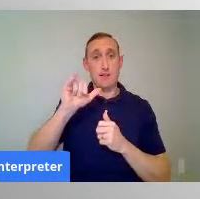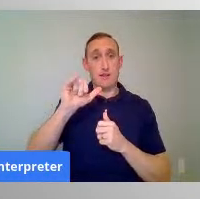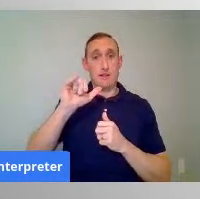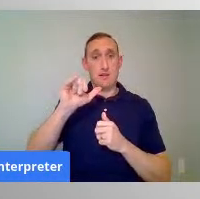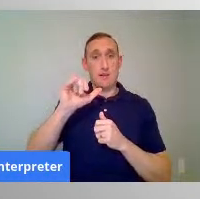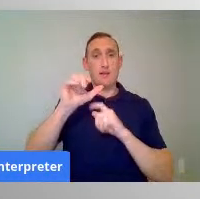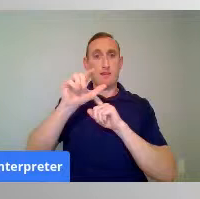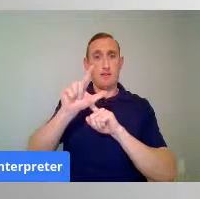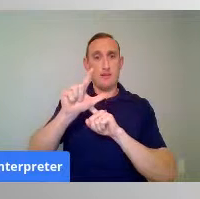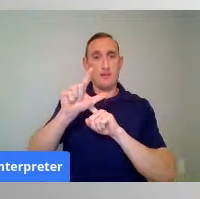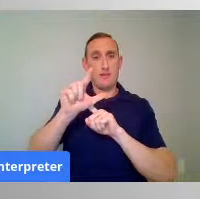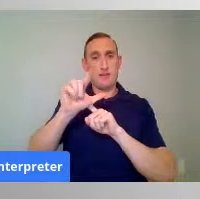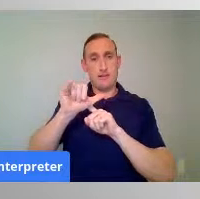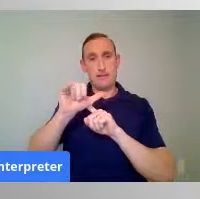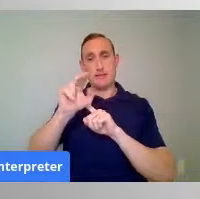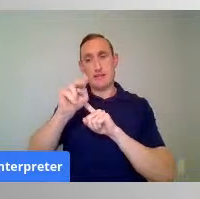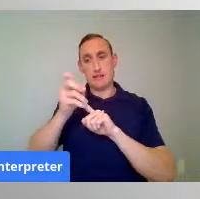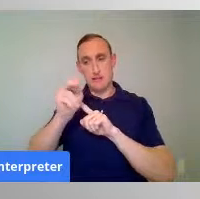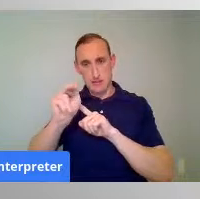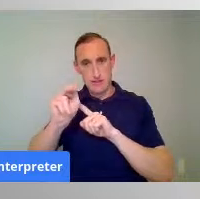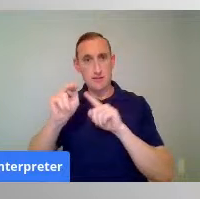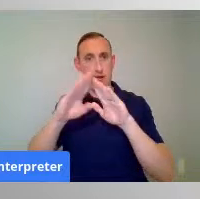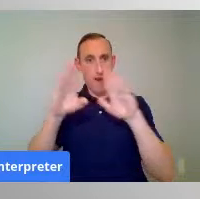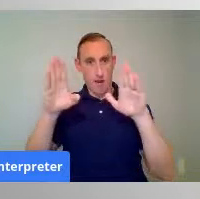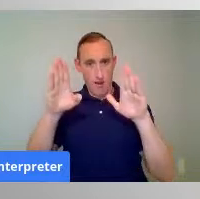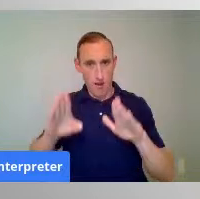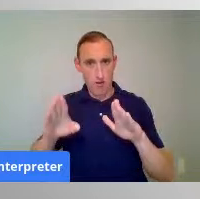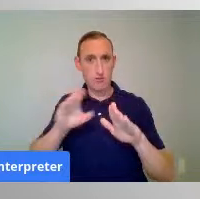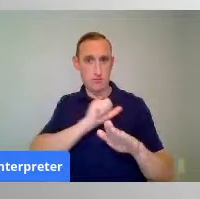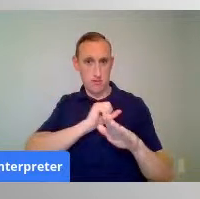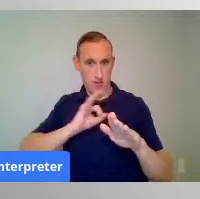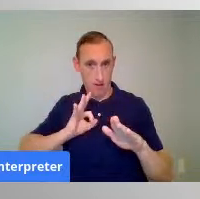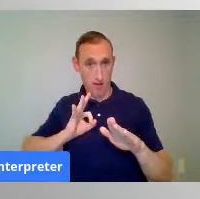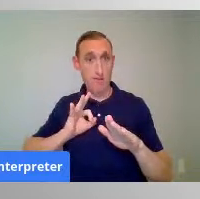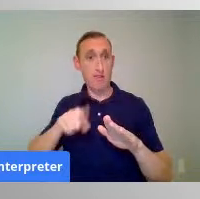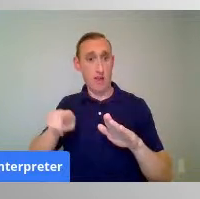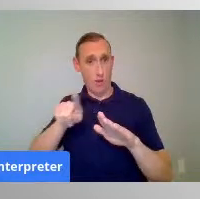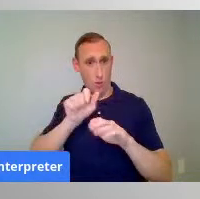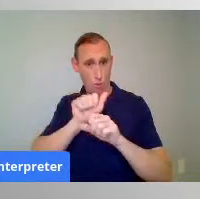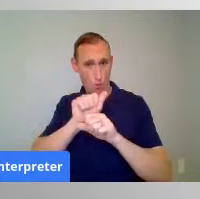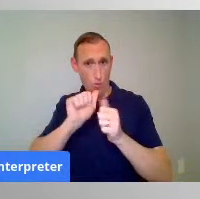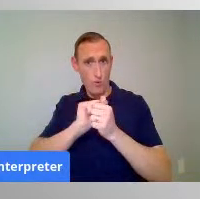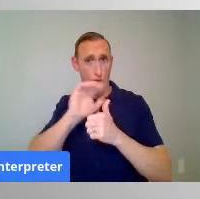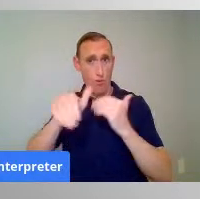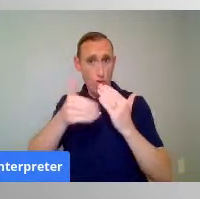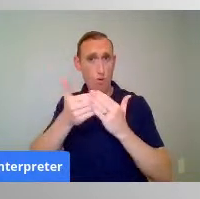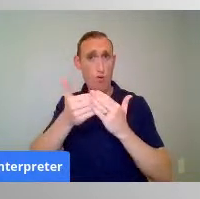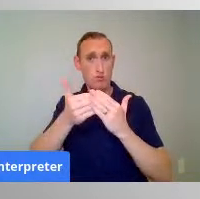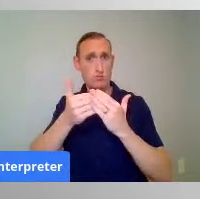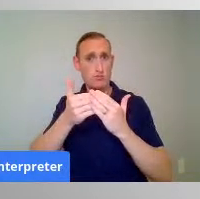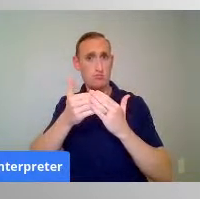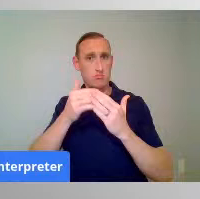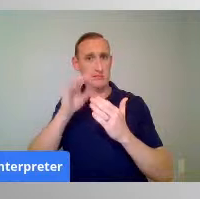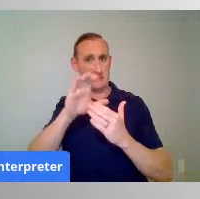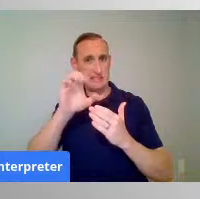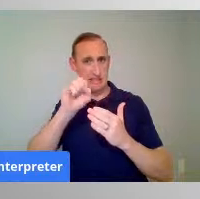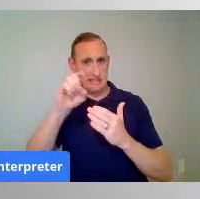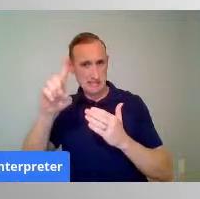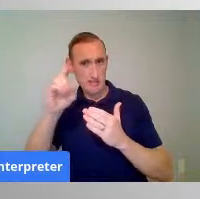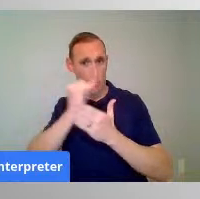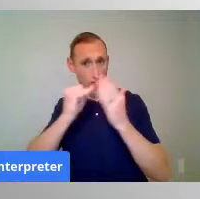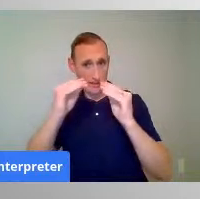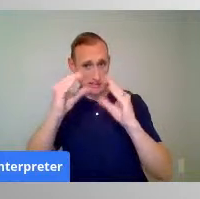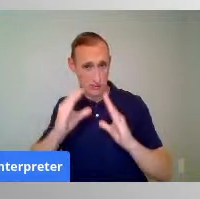has worked with all the school district art teachers on artwork that leads up to an